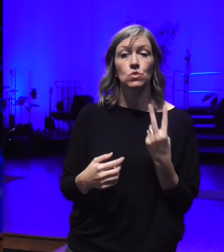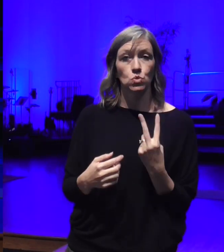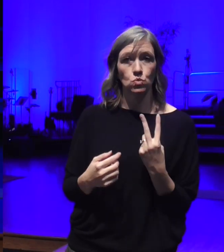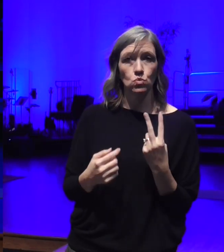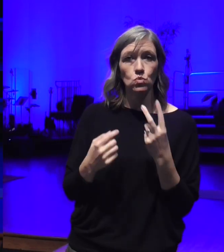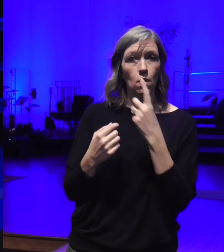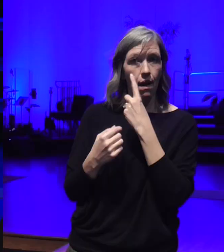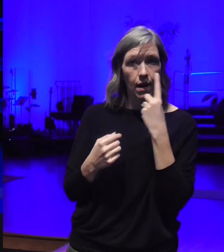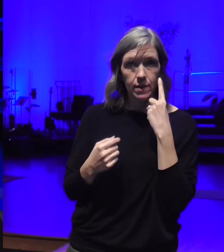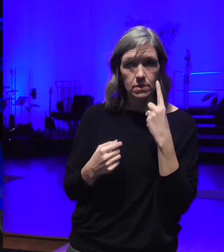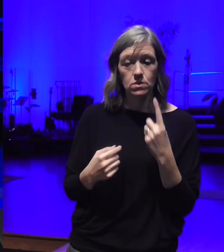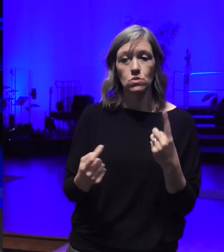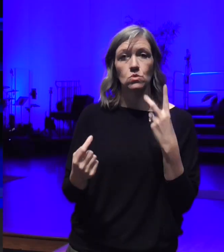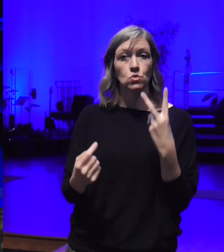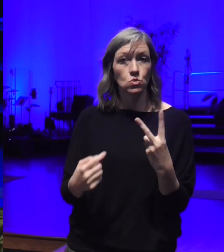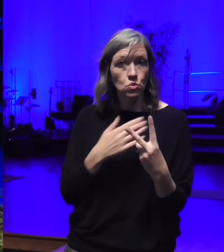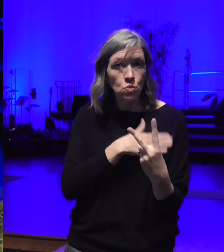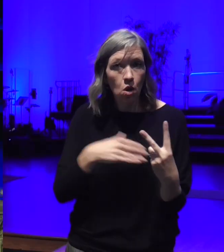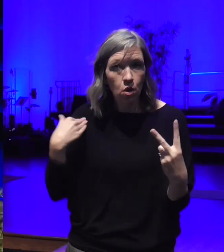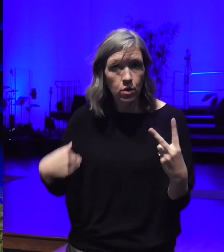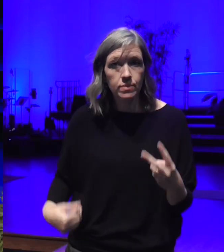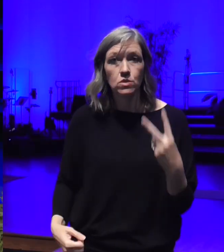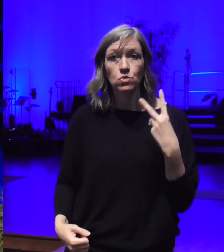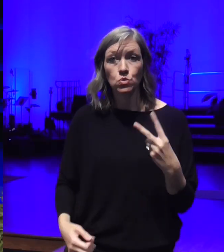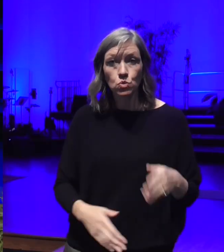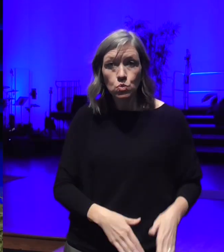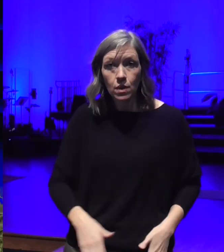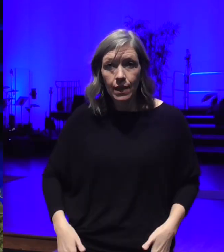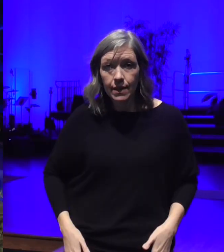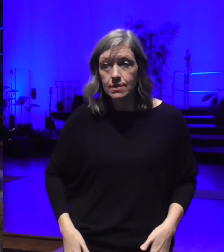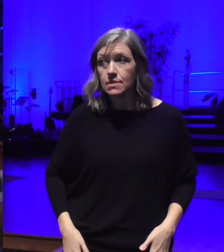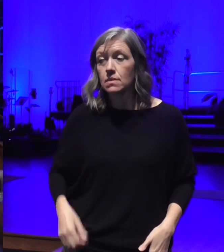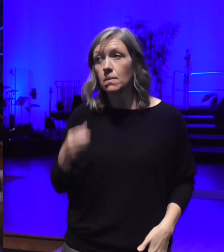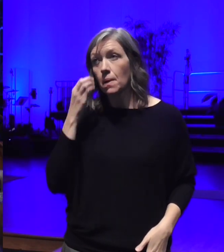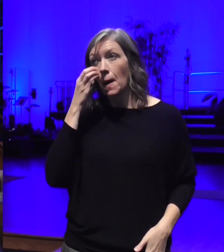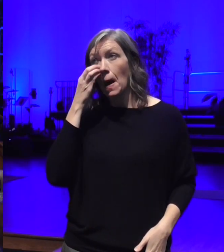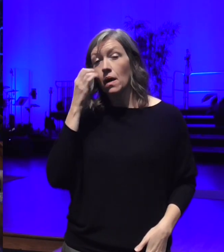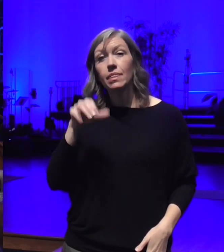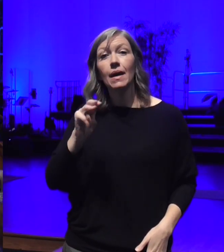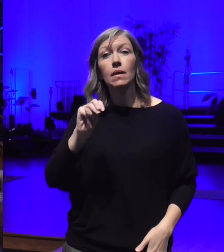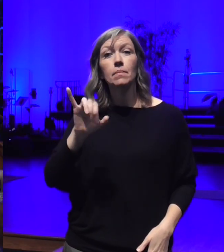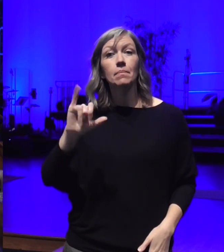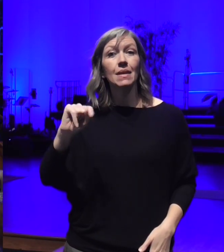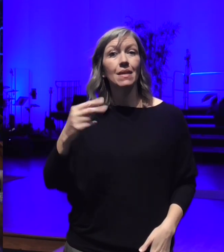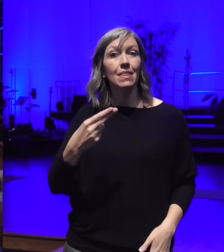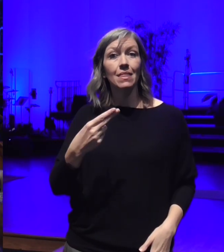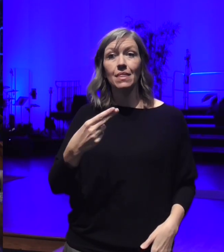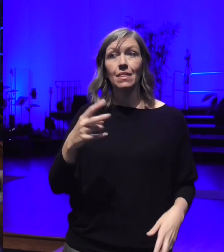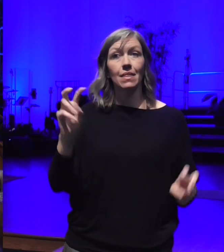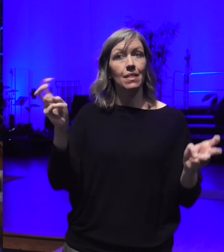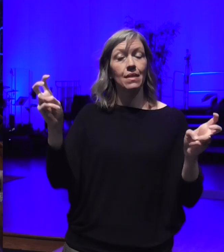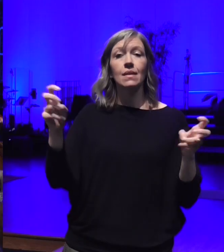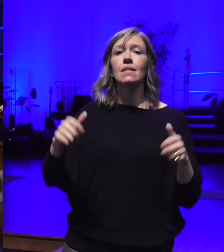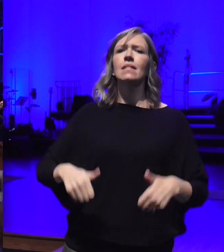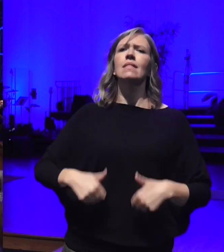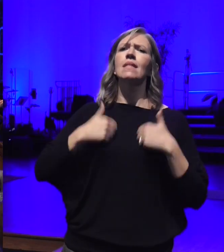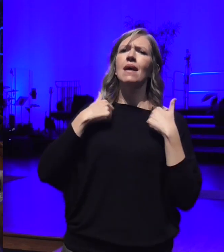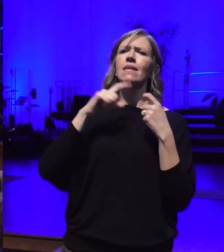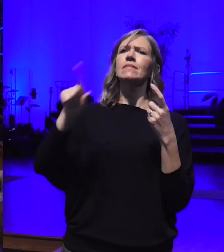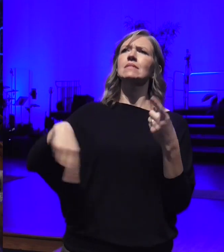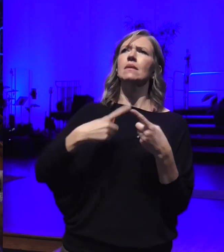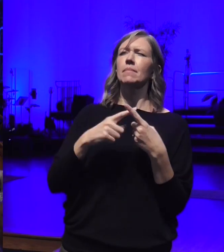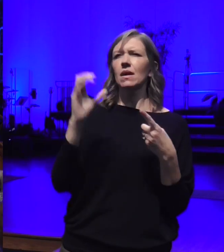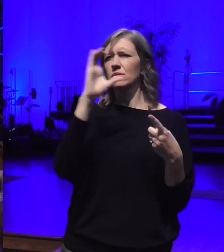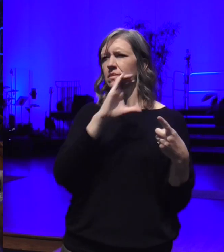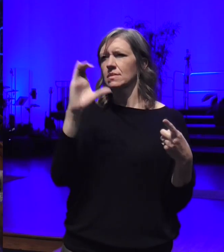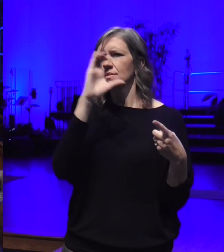2 arms, 2 legs. And the myth is that life is about finding your other half.